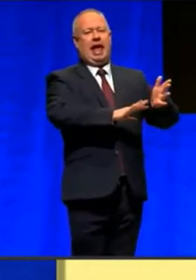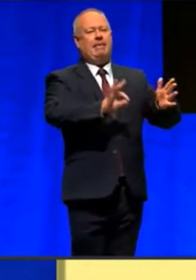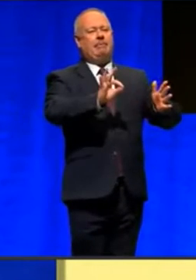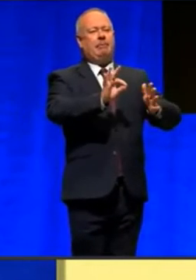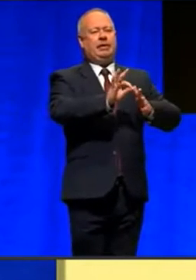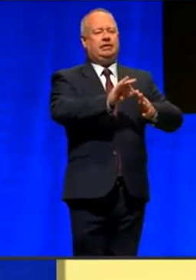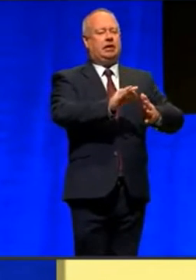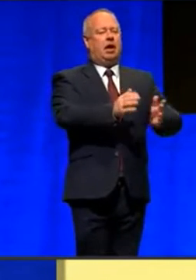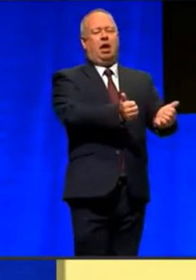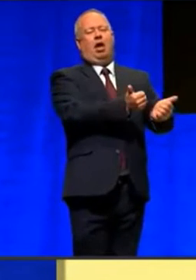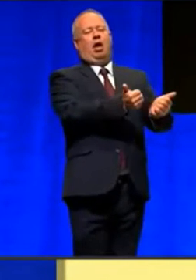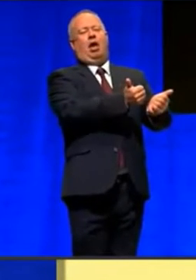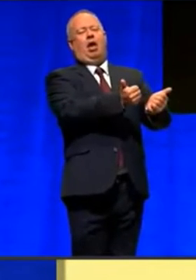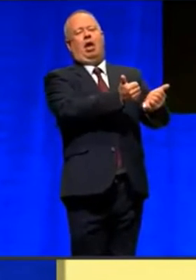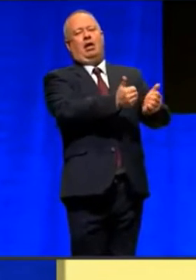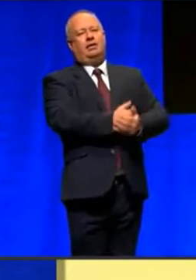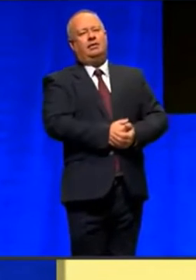right.